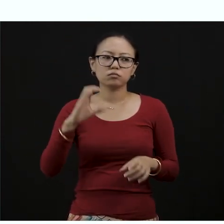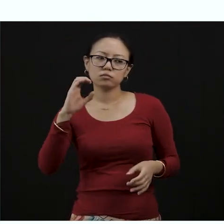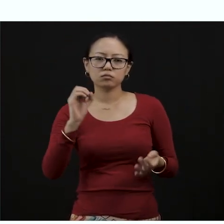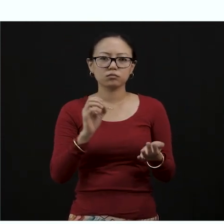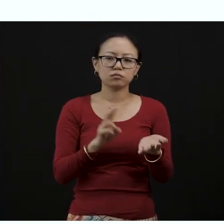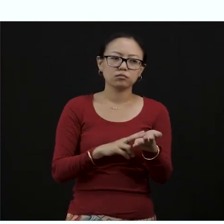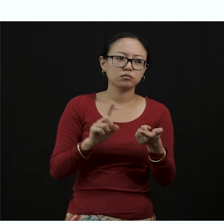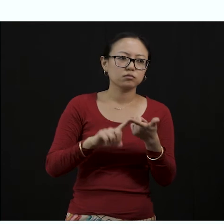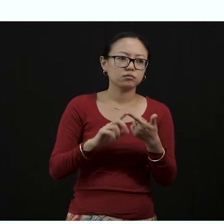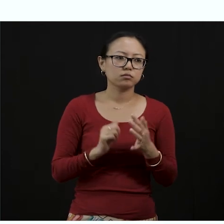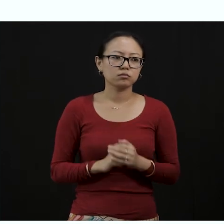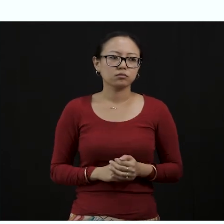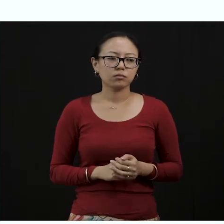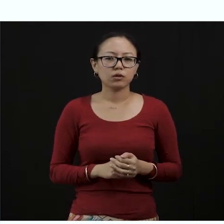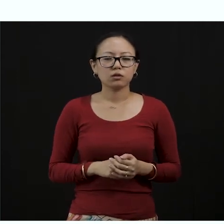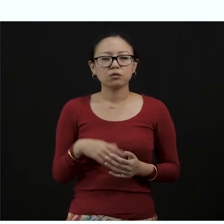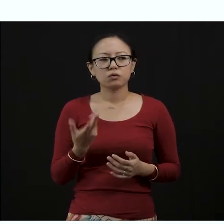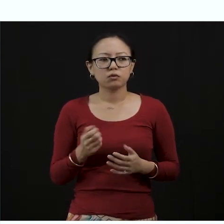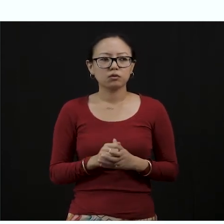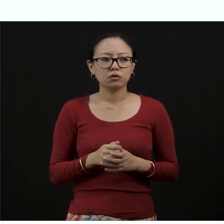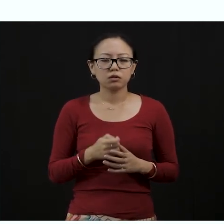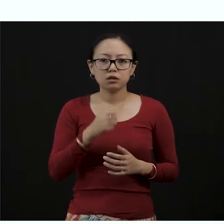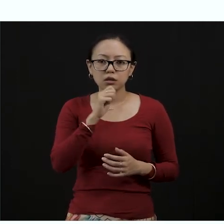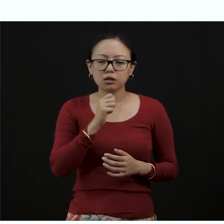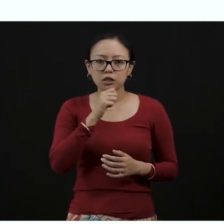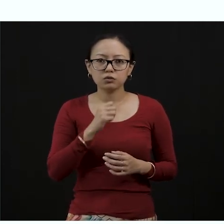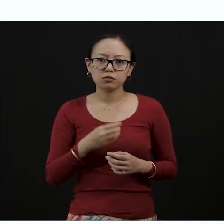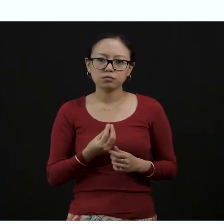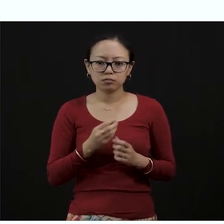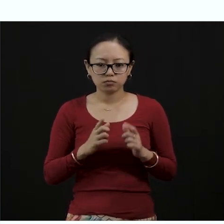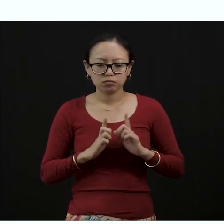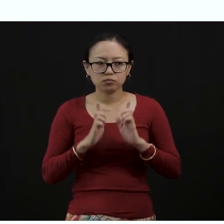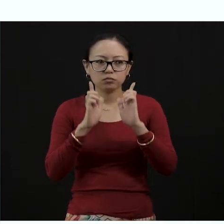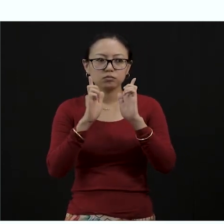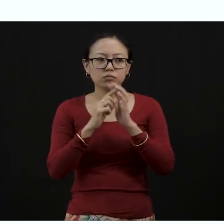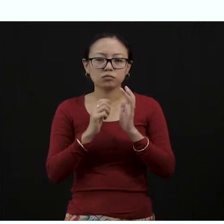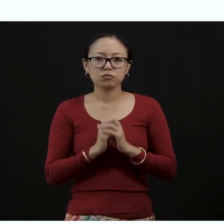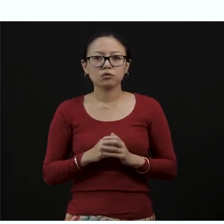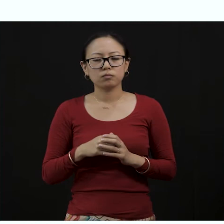And the next example of cone will be top.